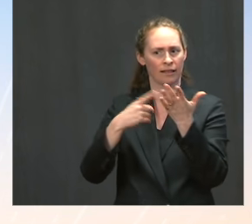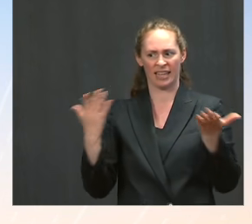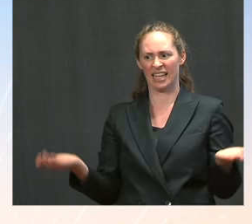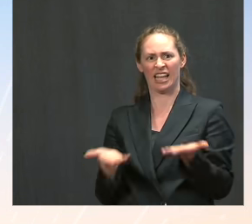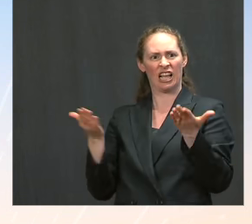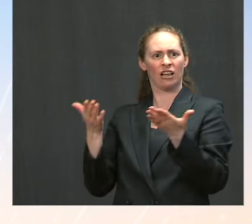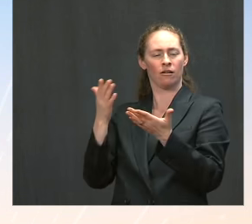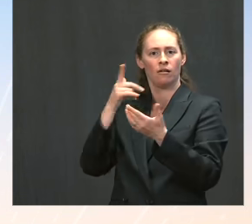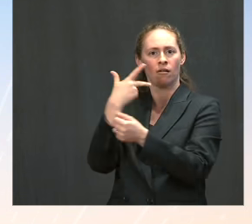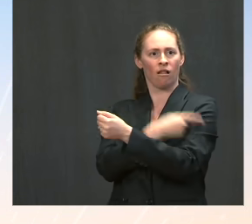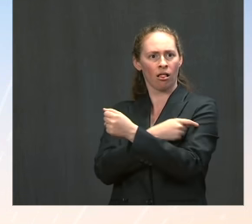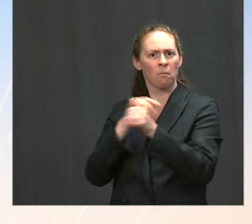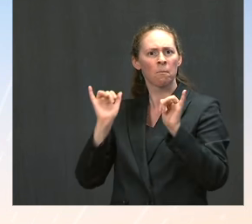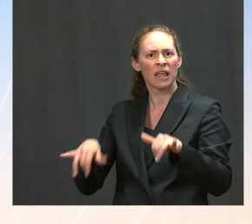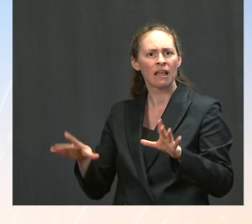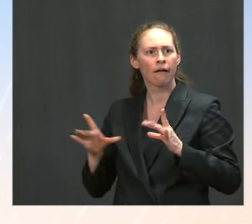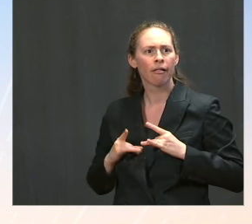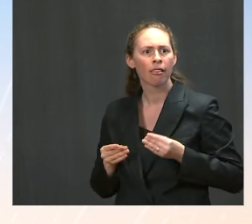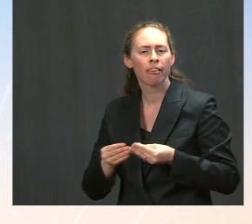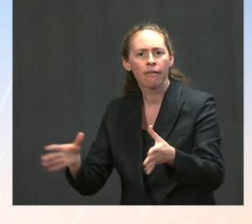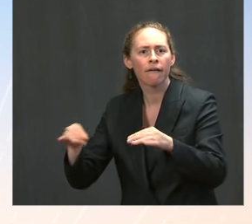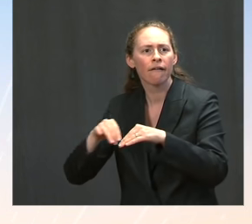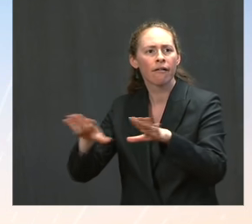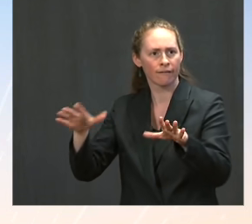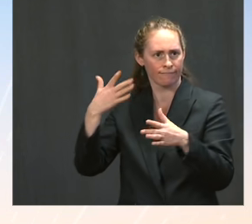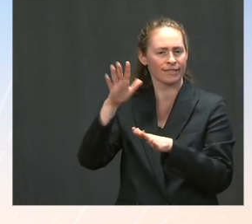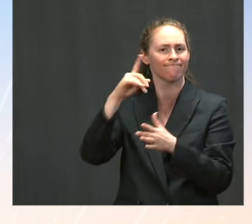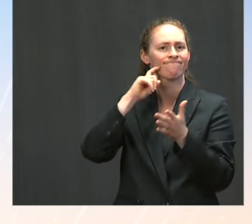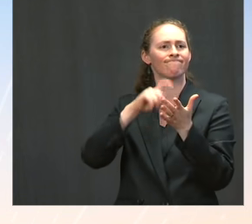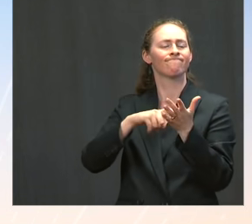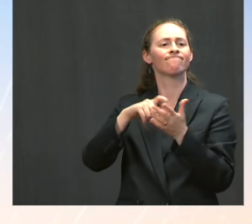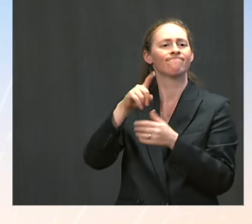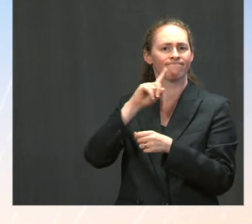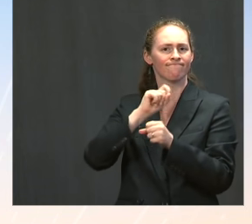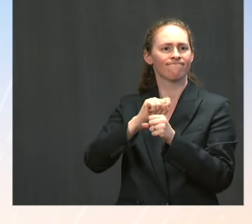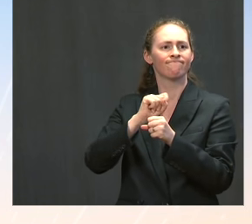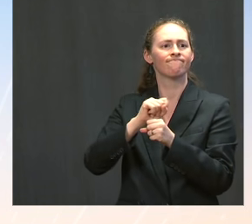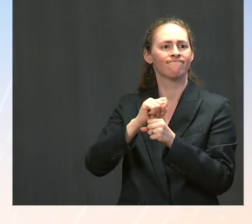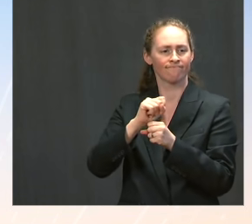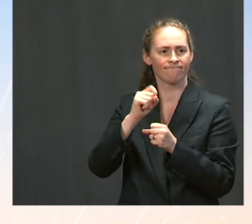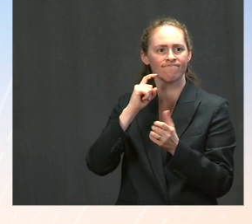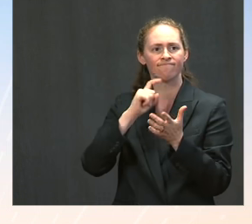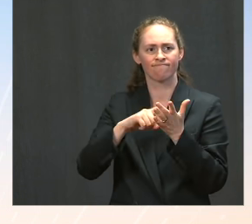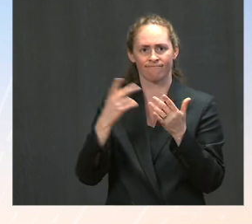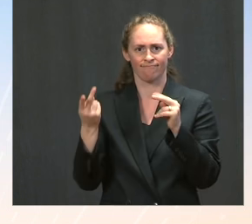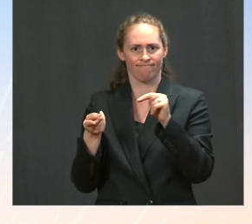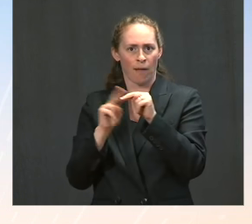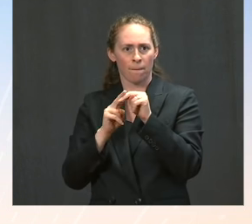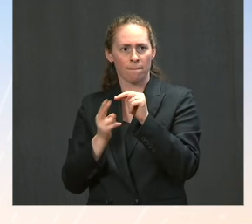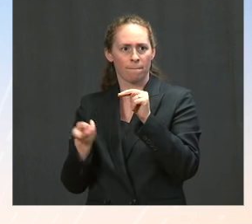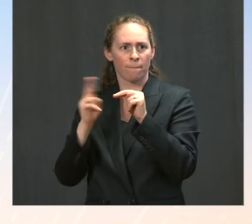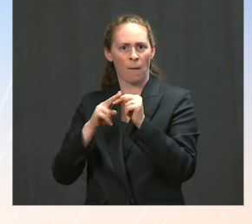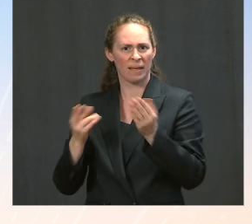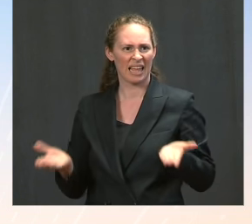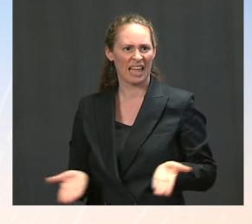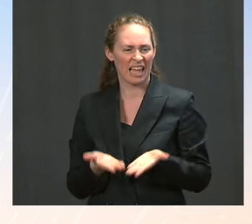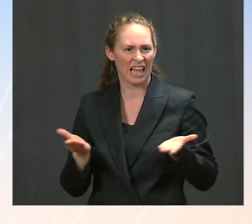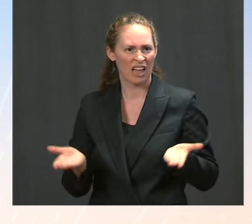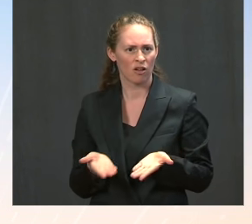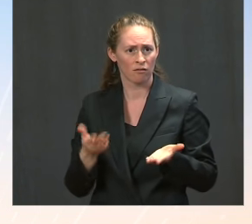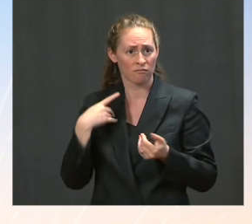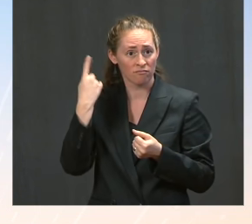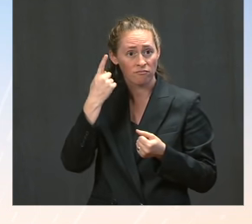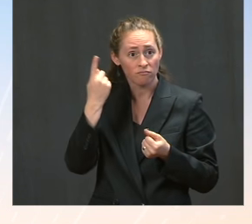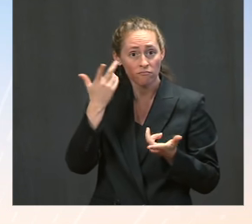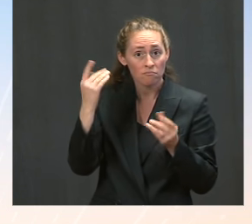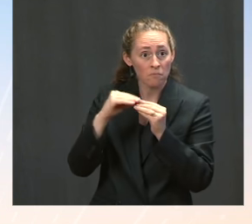additional breakthrough cases. Can you give us now the number of breakthrough cases that have occurred during the Biden presidency? Well, I